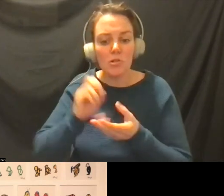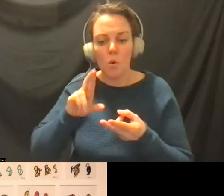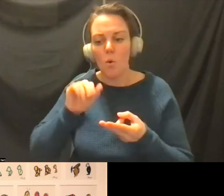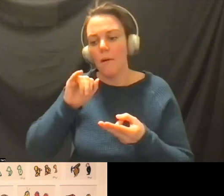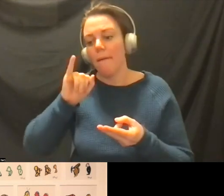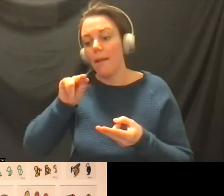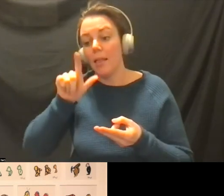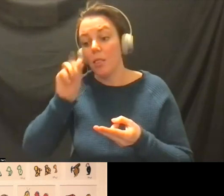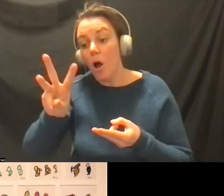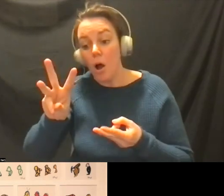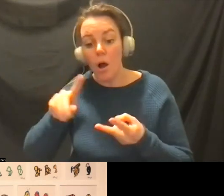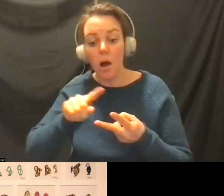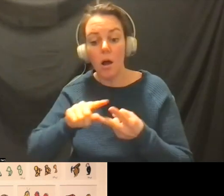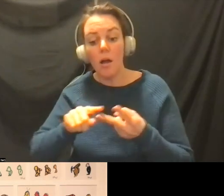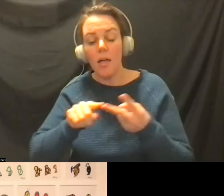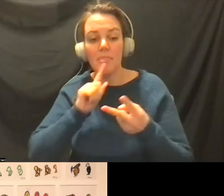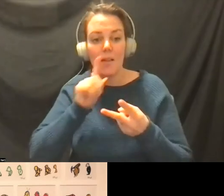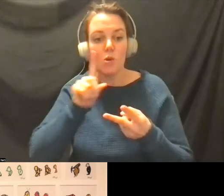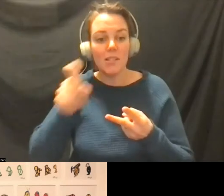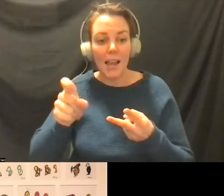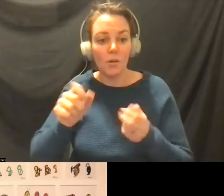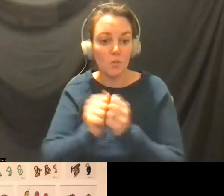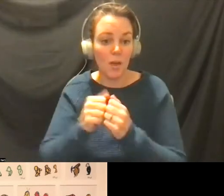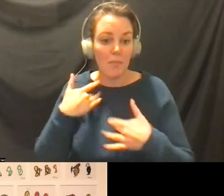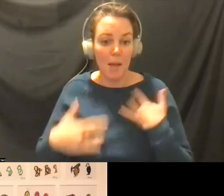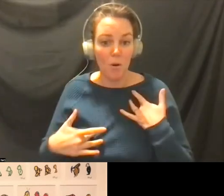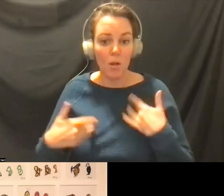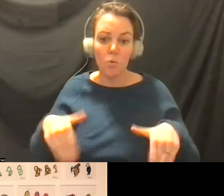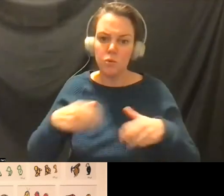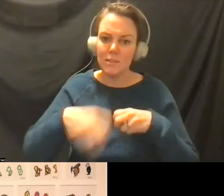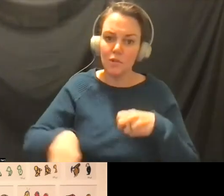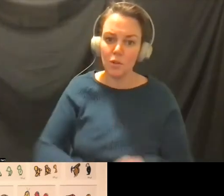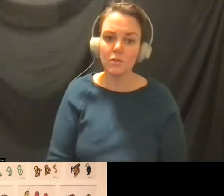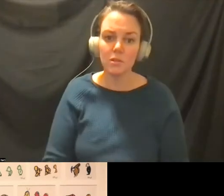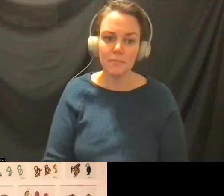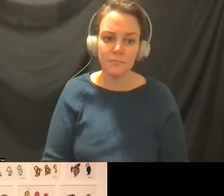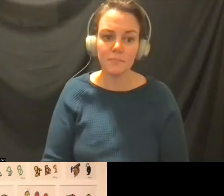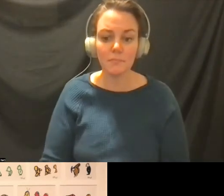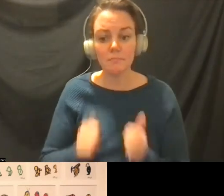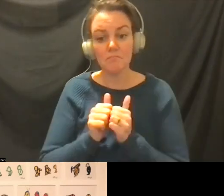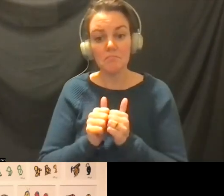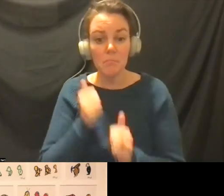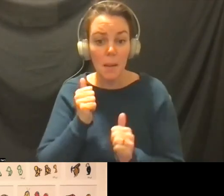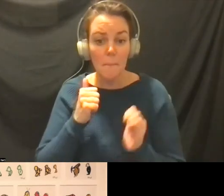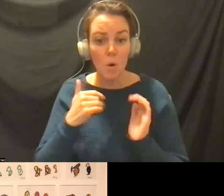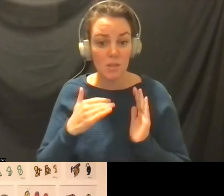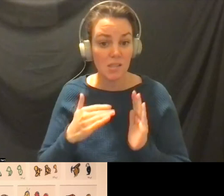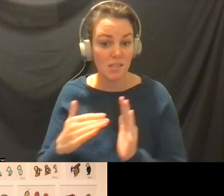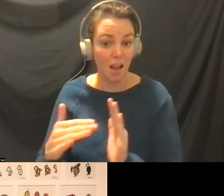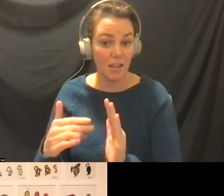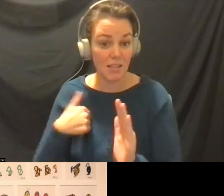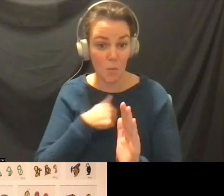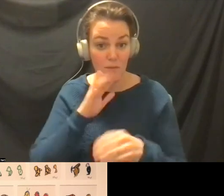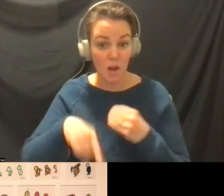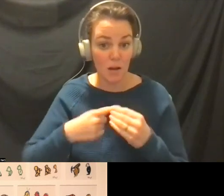parent who was diagnosed with bipolar. It can be very difficult. And most of the studies that we talked about